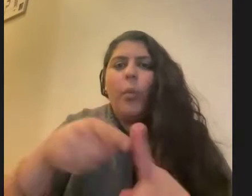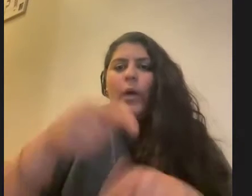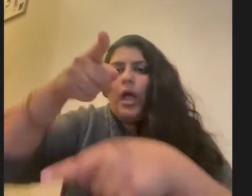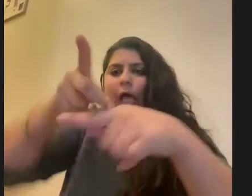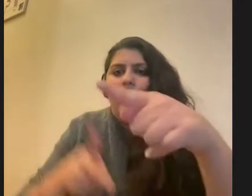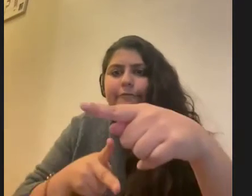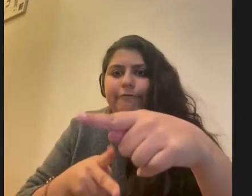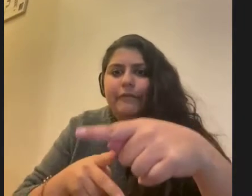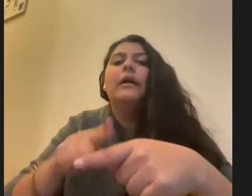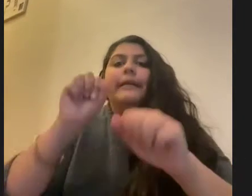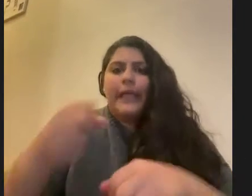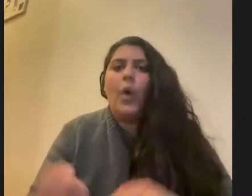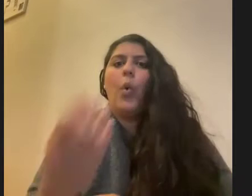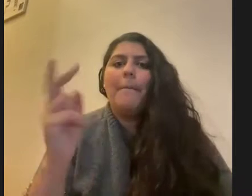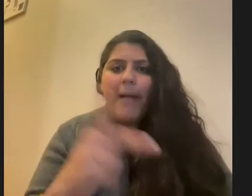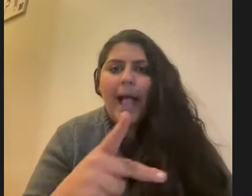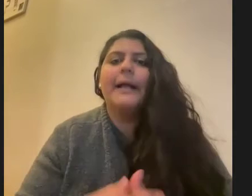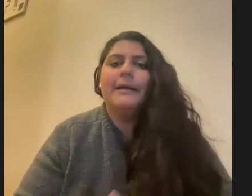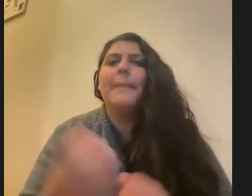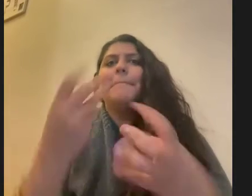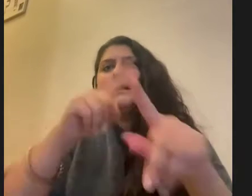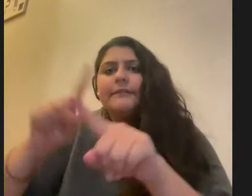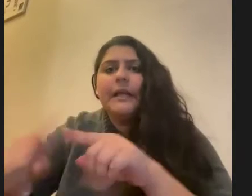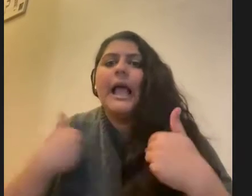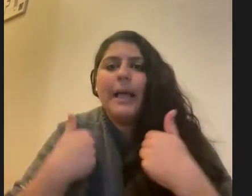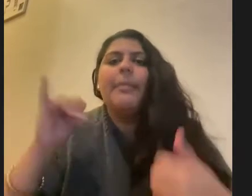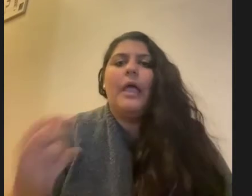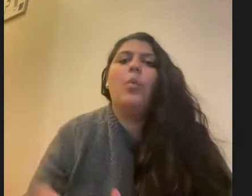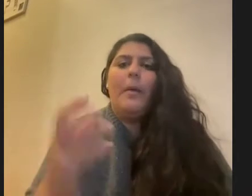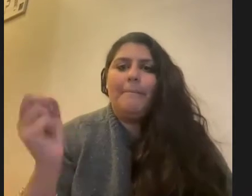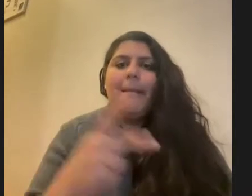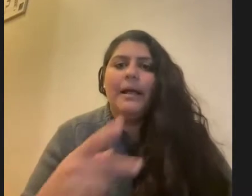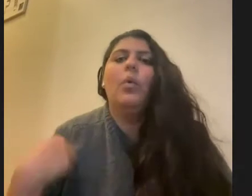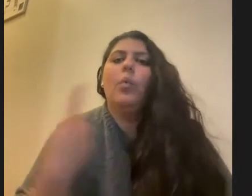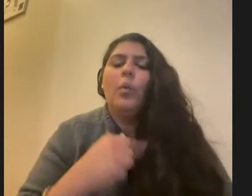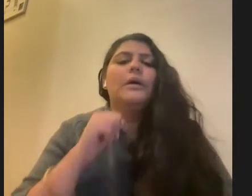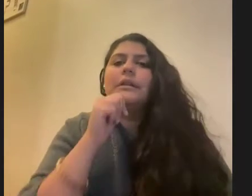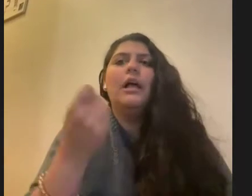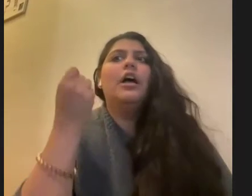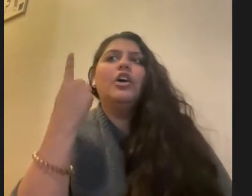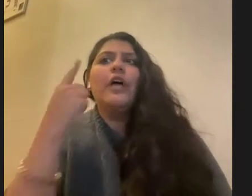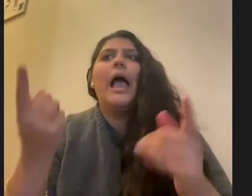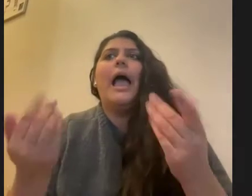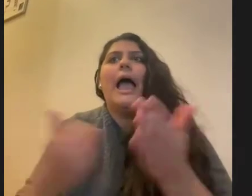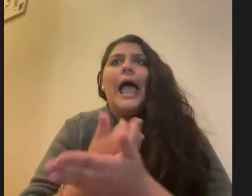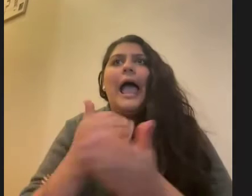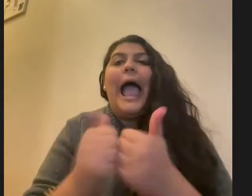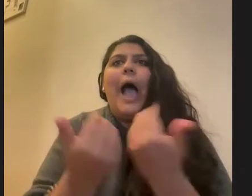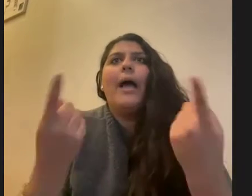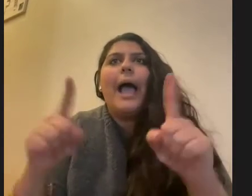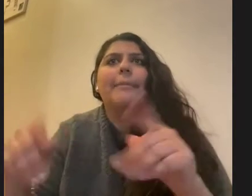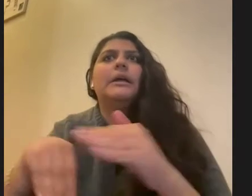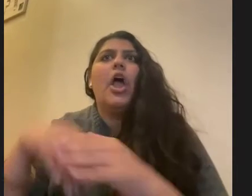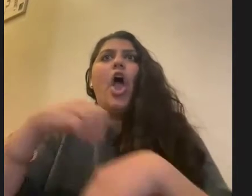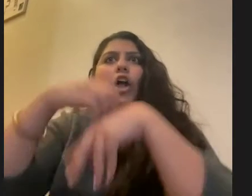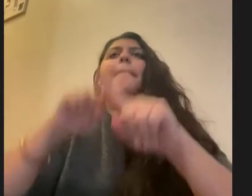regenerate. There's lots of other animals that can regenerate. We just don't currently understand the mechanism in octopuses, but we think it would be similar to how other animals